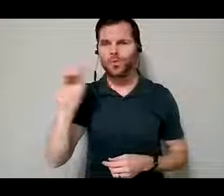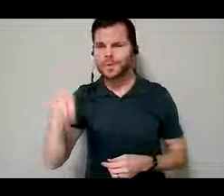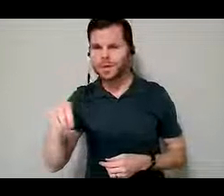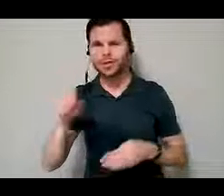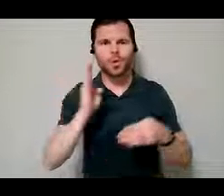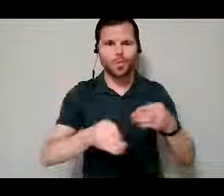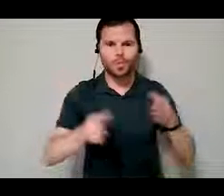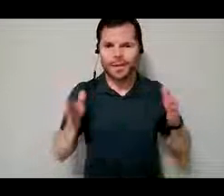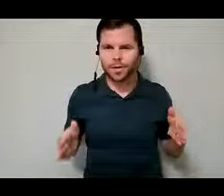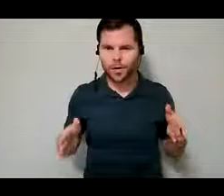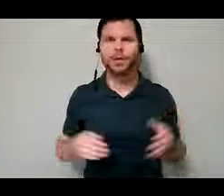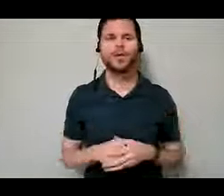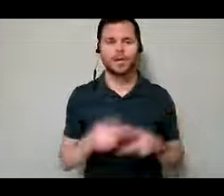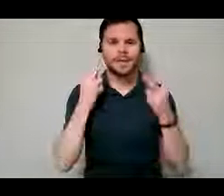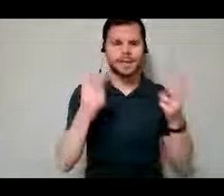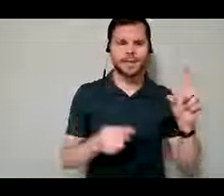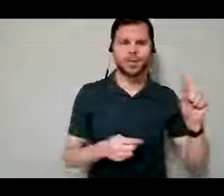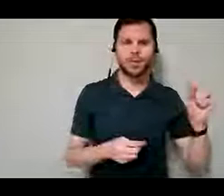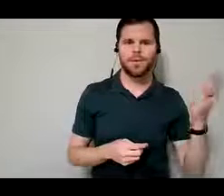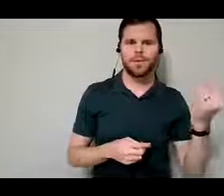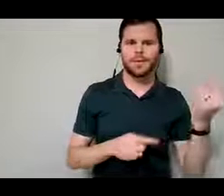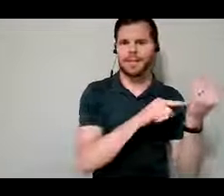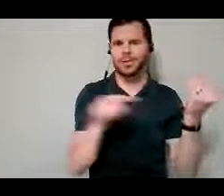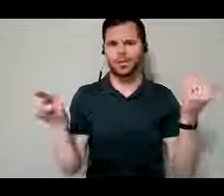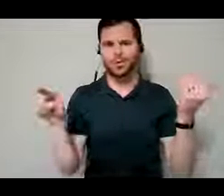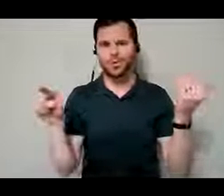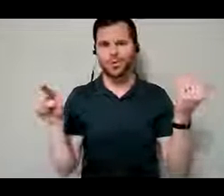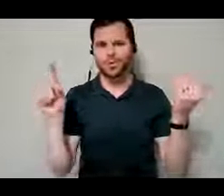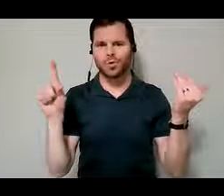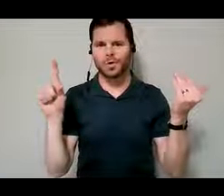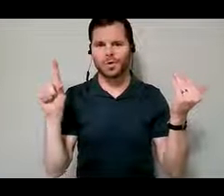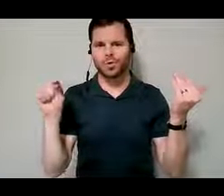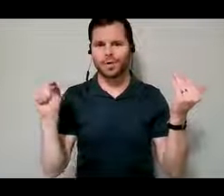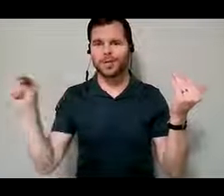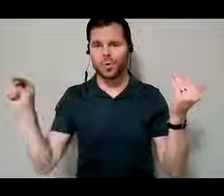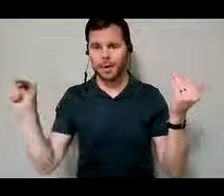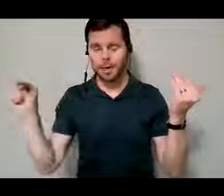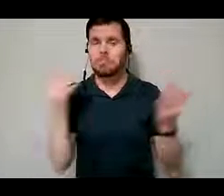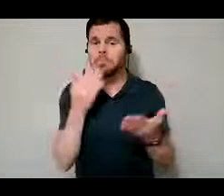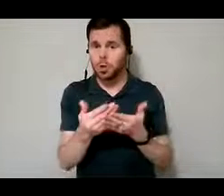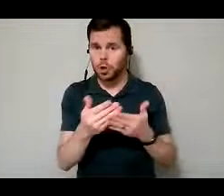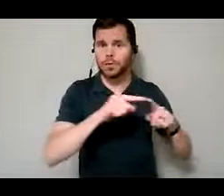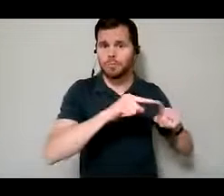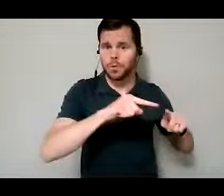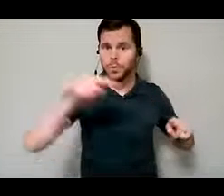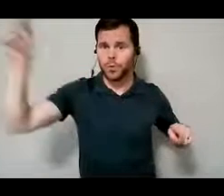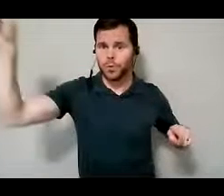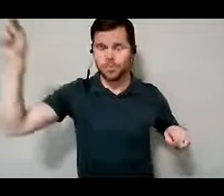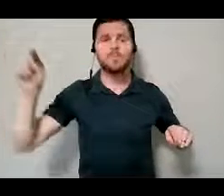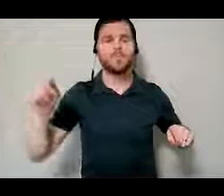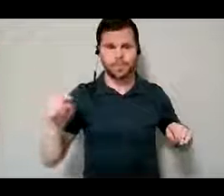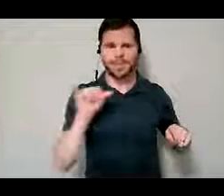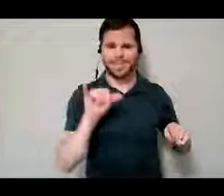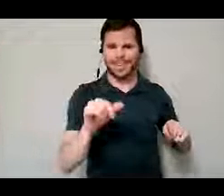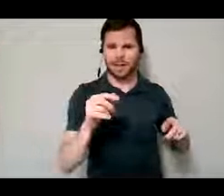to 2020, there's been some great progress on our pathway completion. So again, this is looking at a cohort of students each year. So